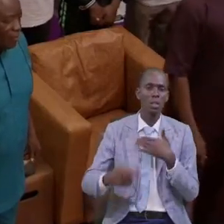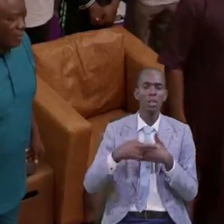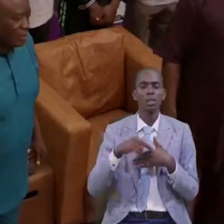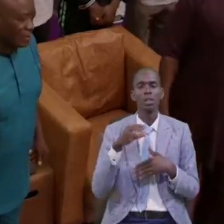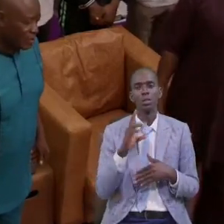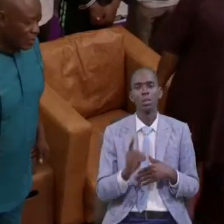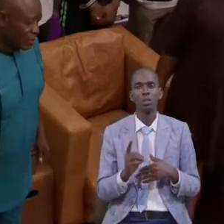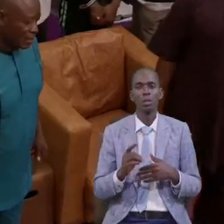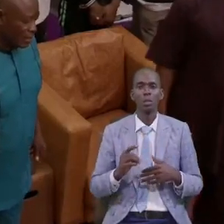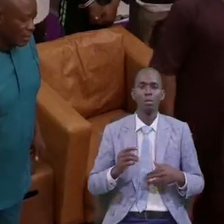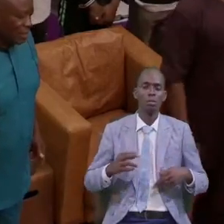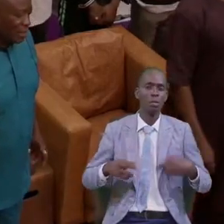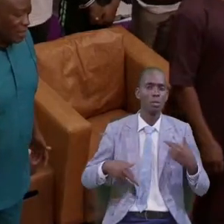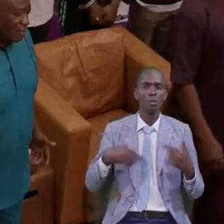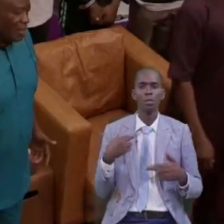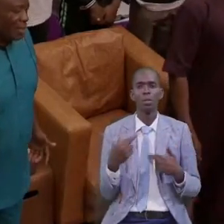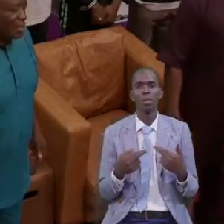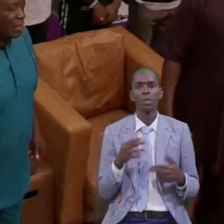revived,